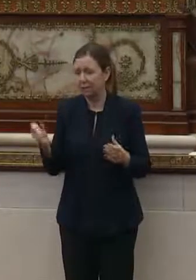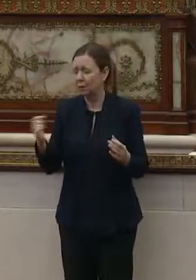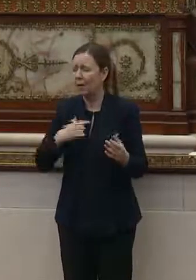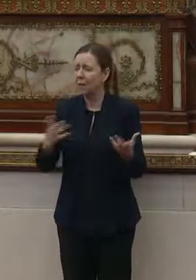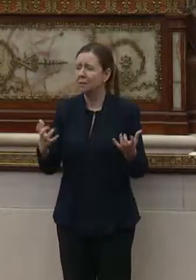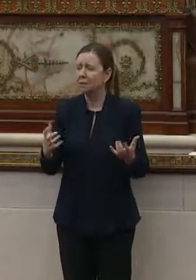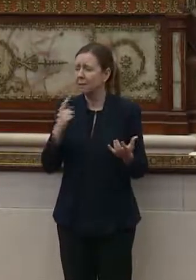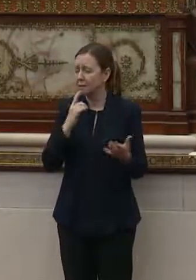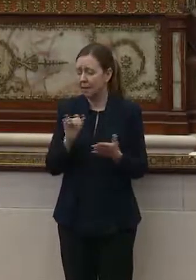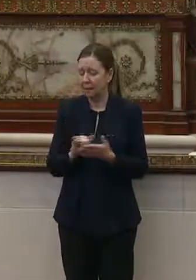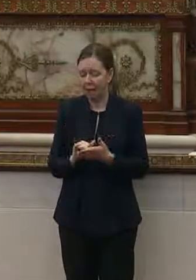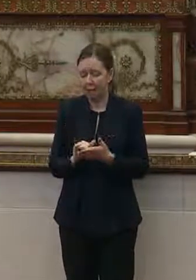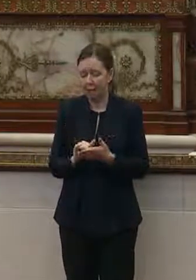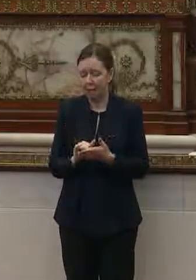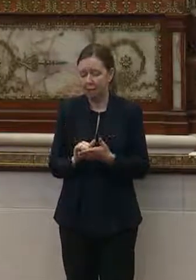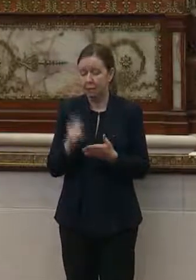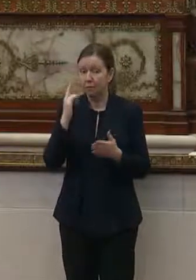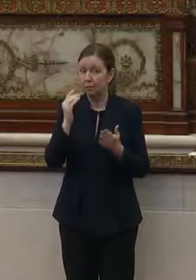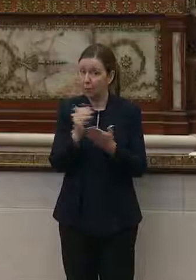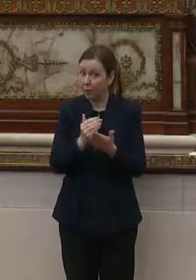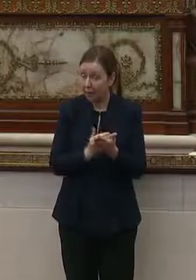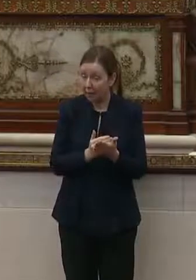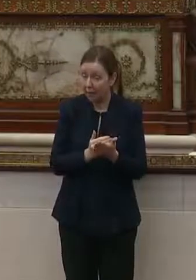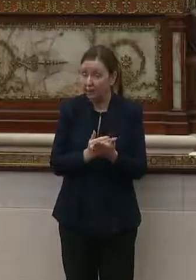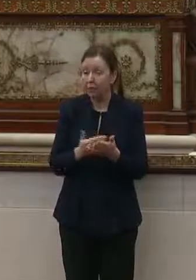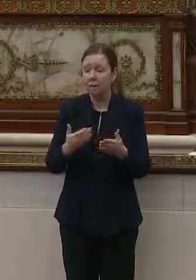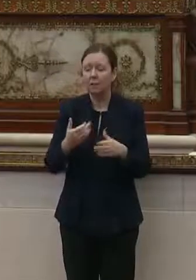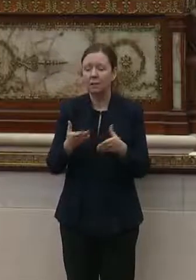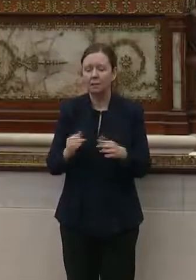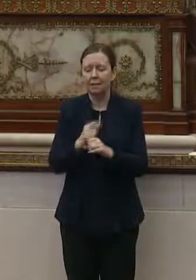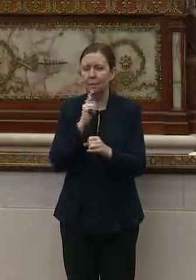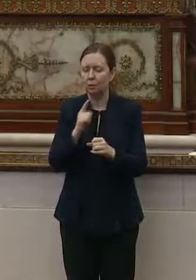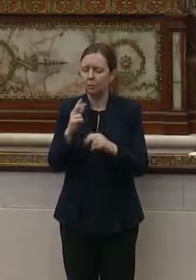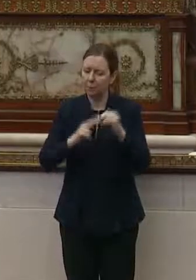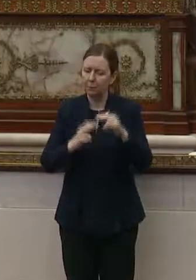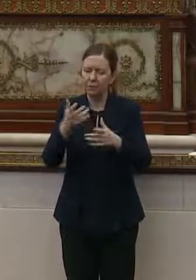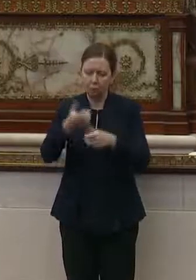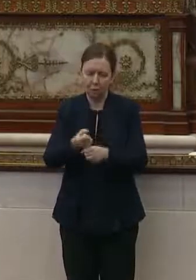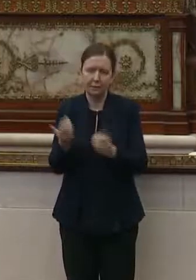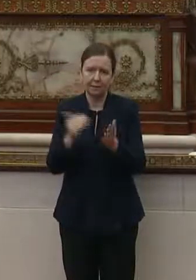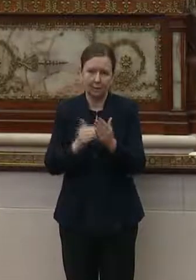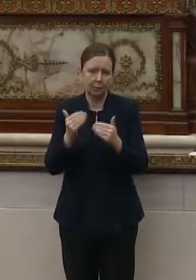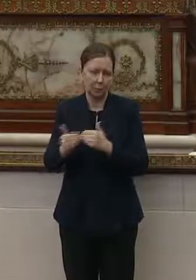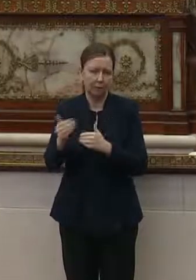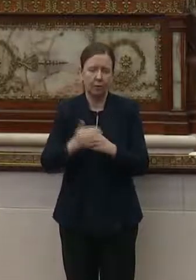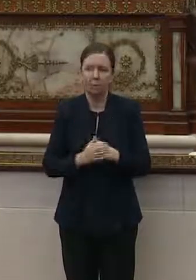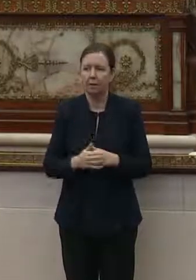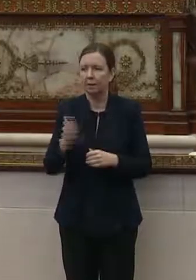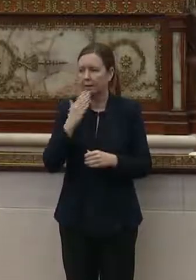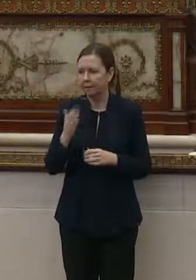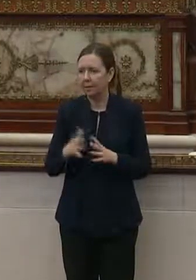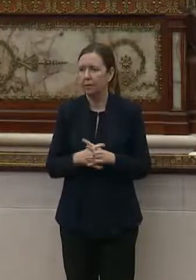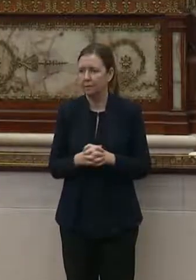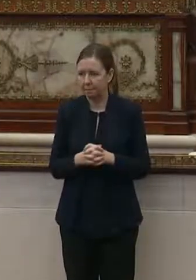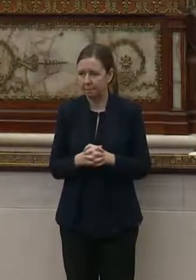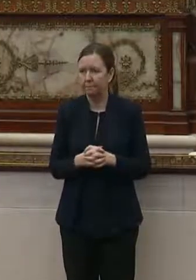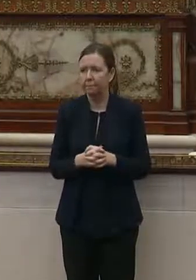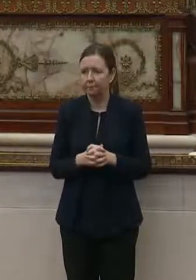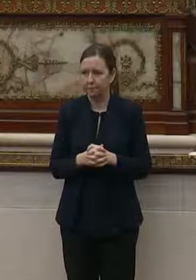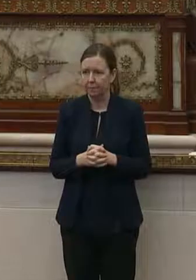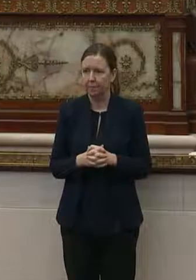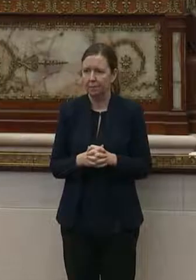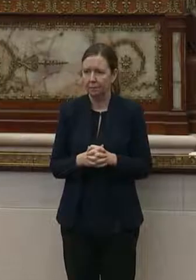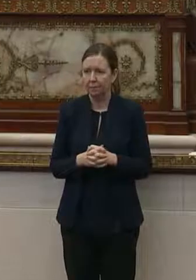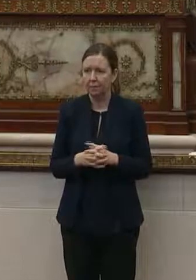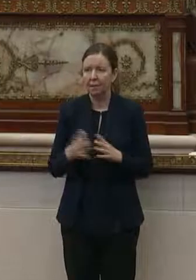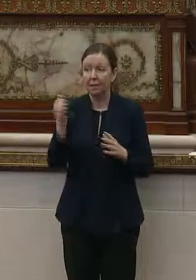just want to state that for the record, and let's make sure that we rebuild the people's trust moving forward. Thank you very much, Commissioner. Thank you,